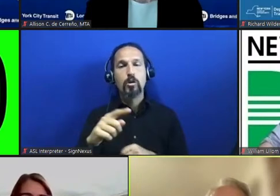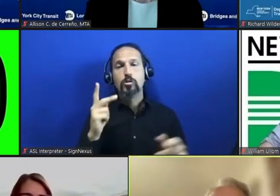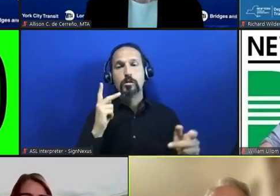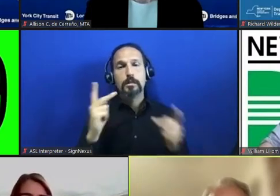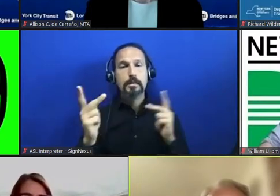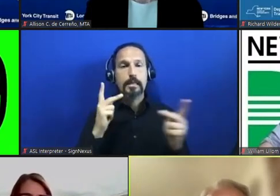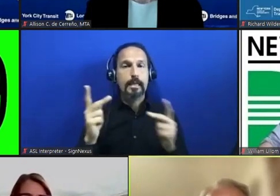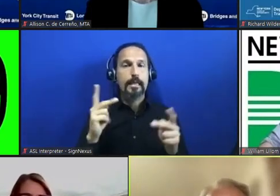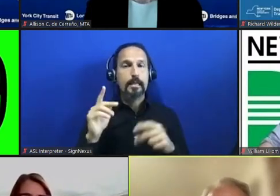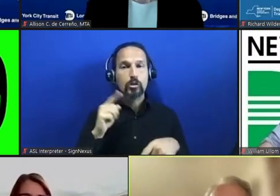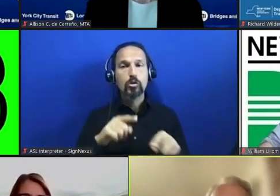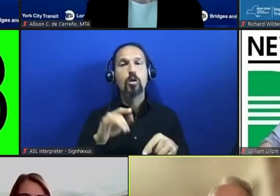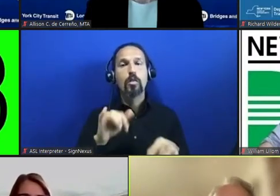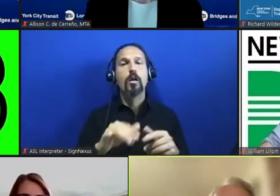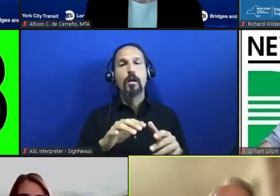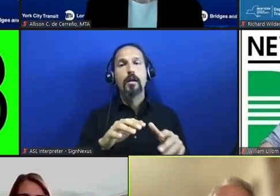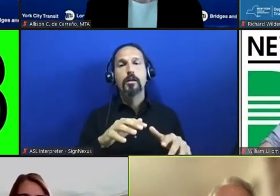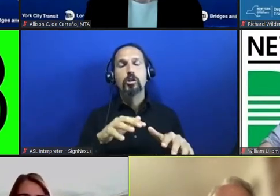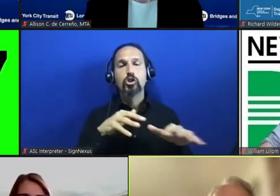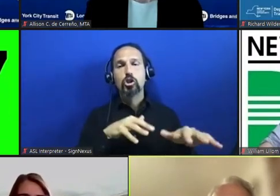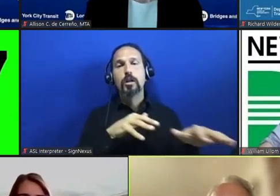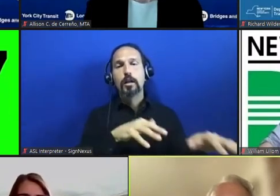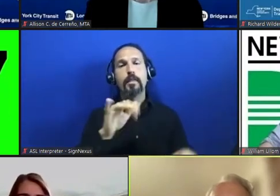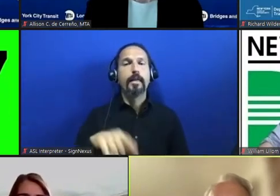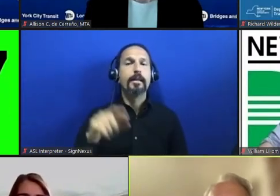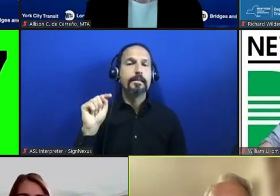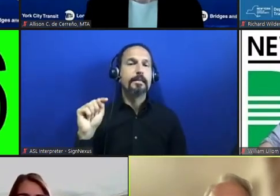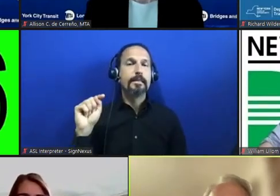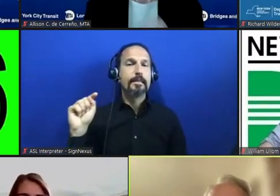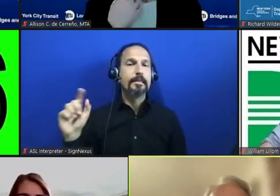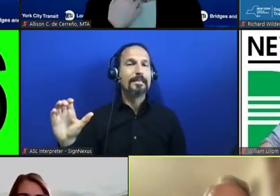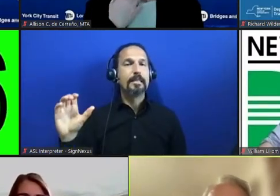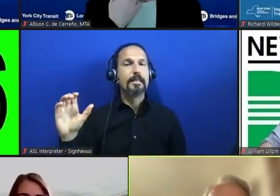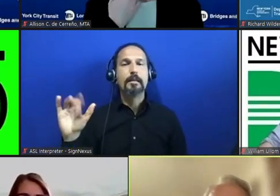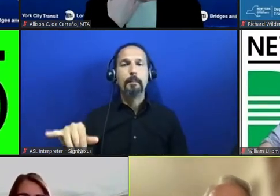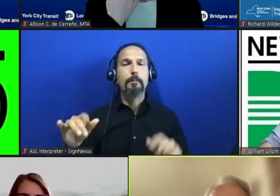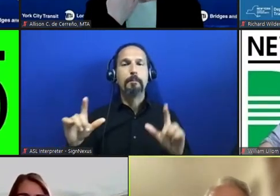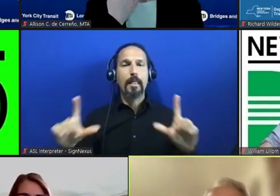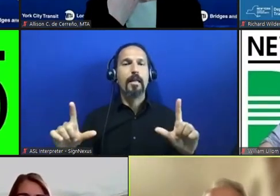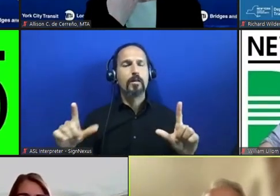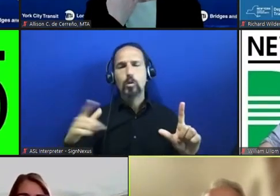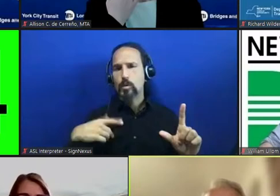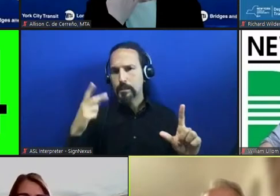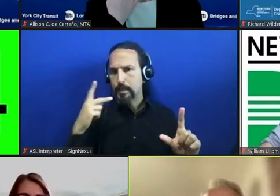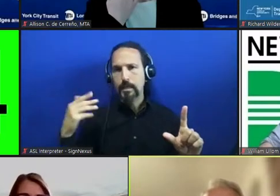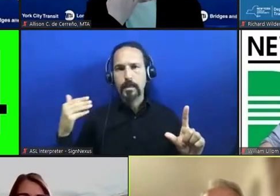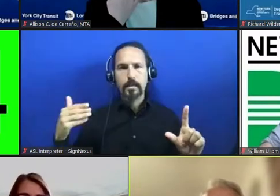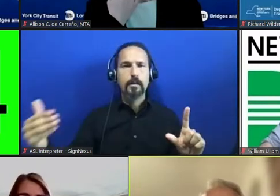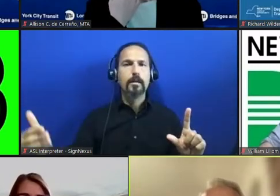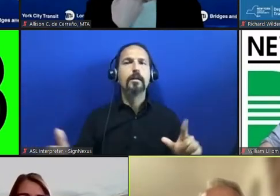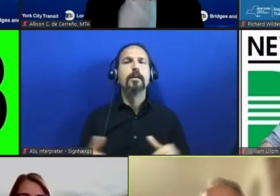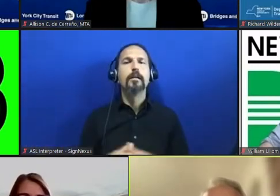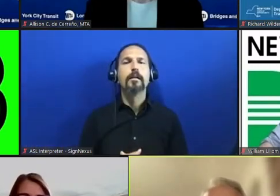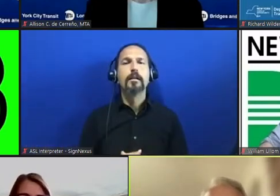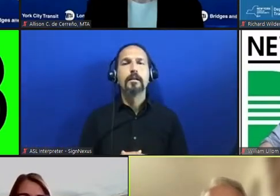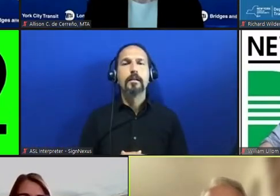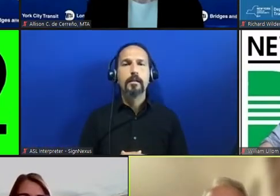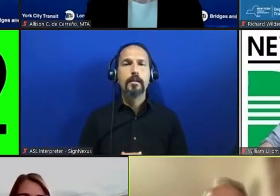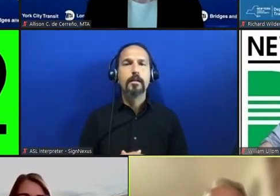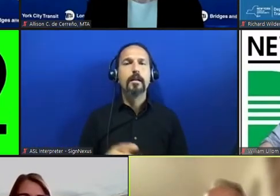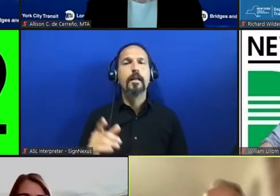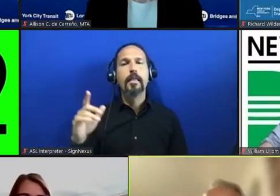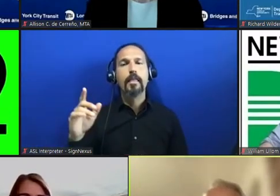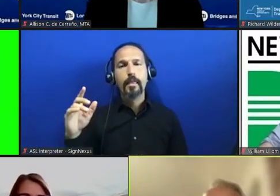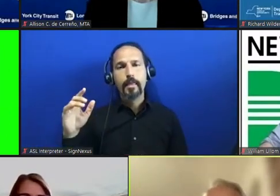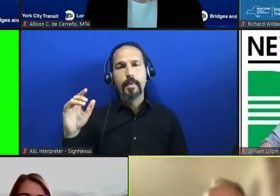during a congestion you'll see the TC plates everywhere and we see them all the time so the unfortunately while this